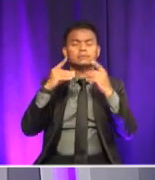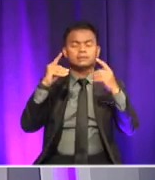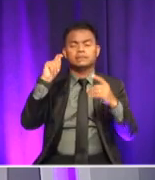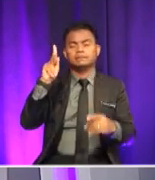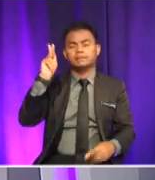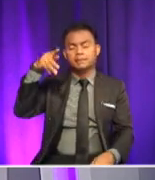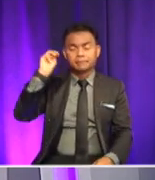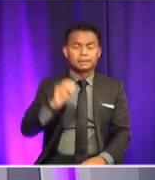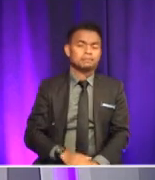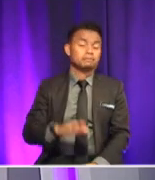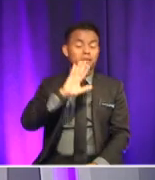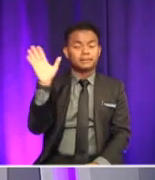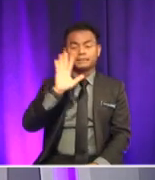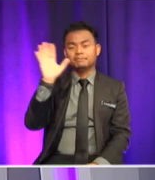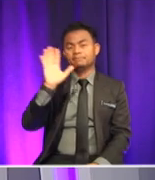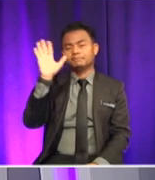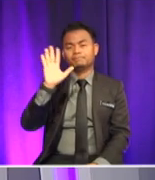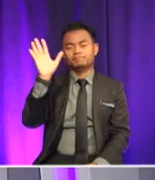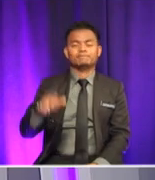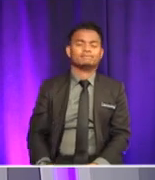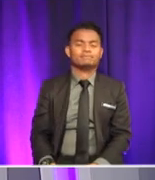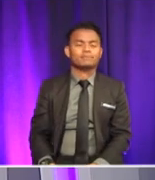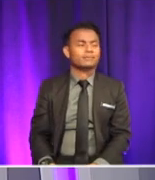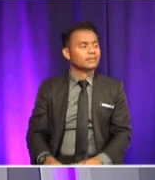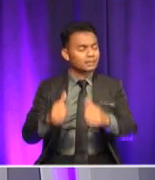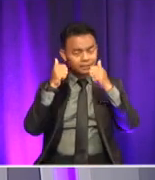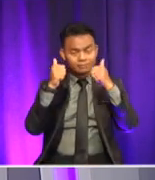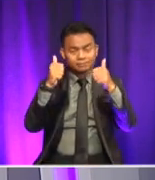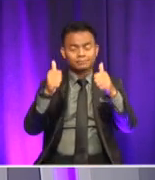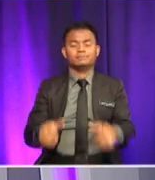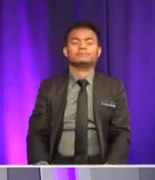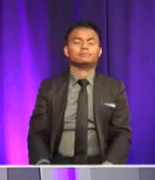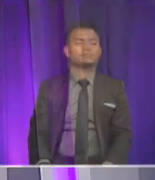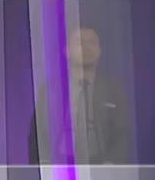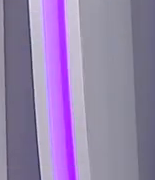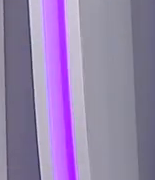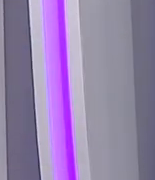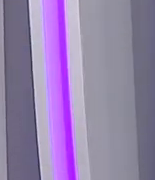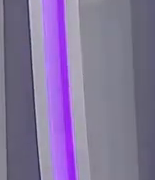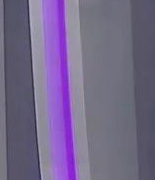KPM. Bye, everyone! All the best for SPM! What?